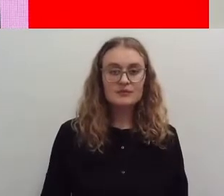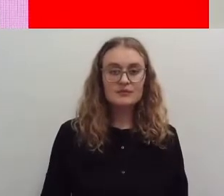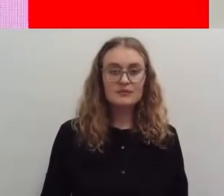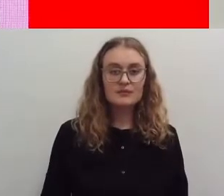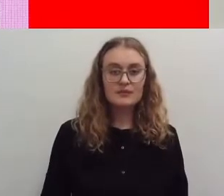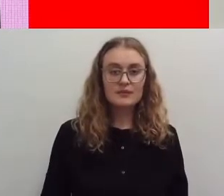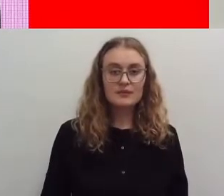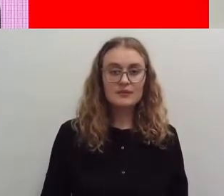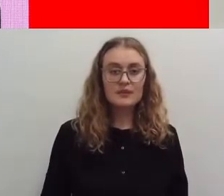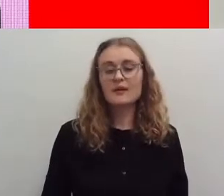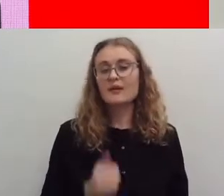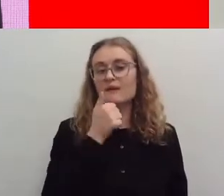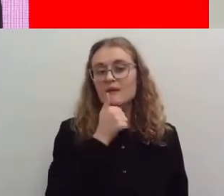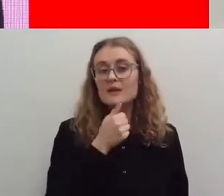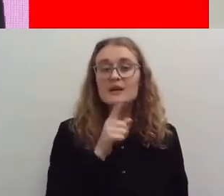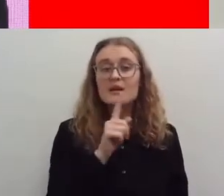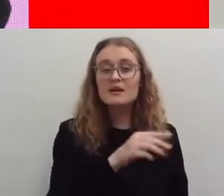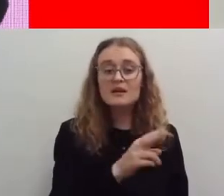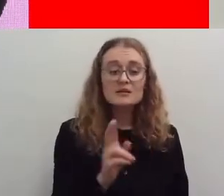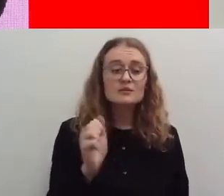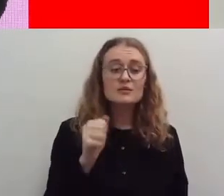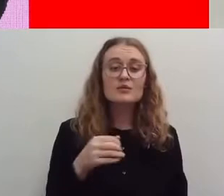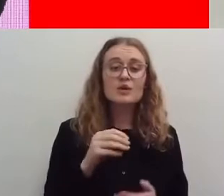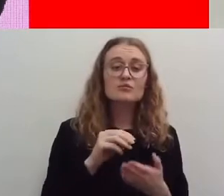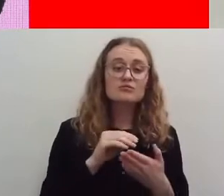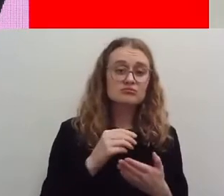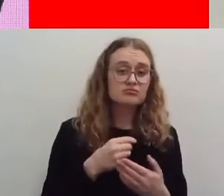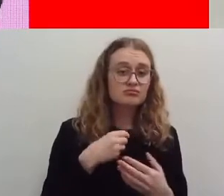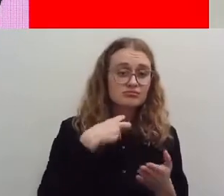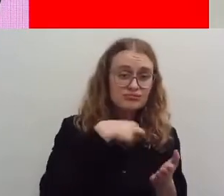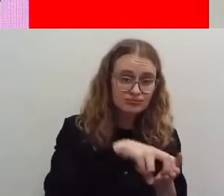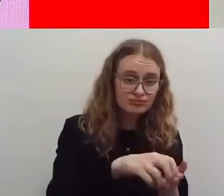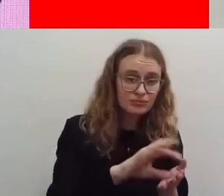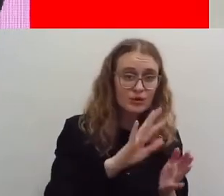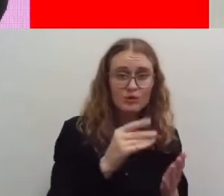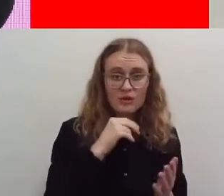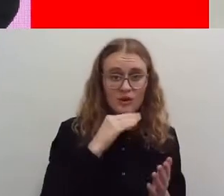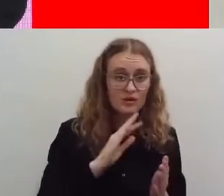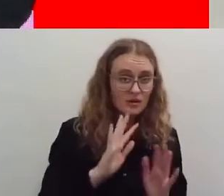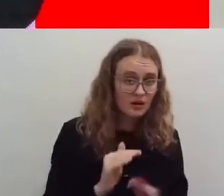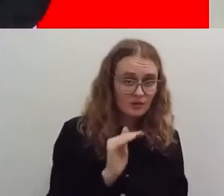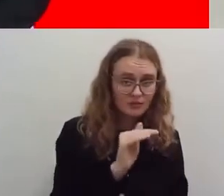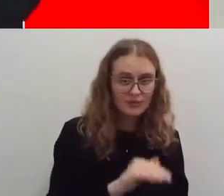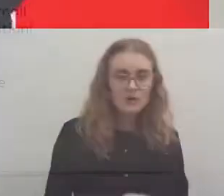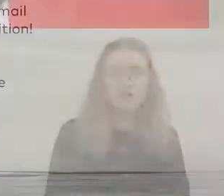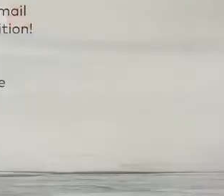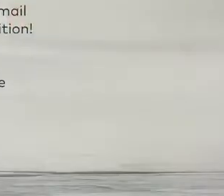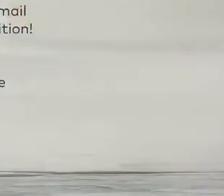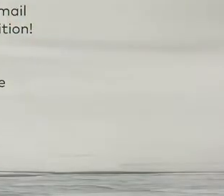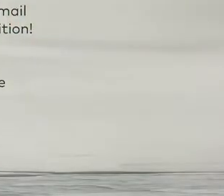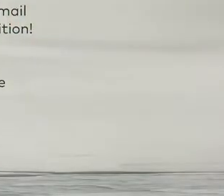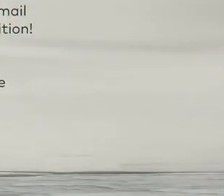like 15 after 3 p.m. back in the parallel sessions. See you soon. Thank you. Yeah.